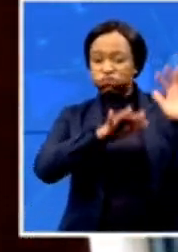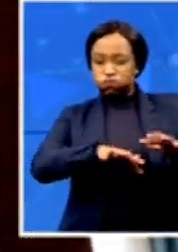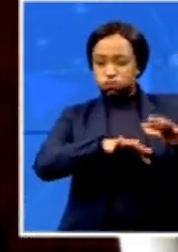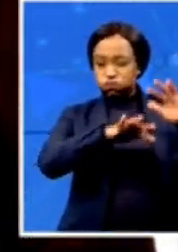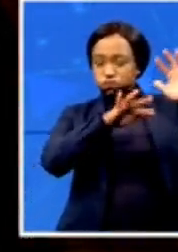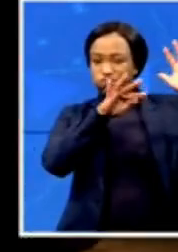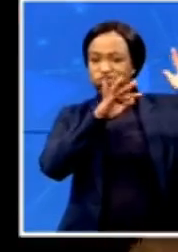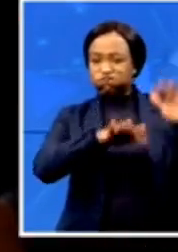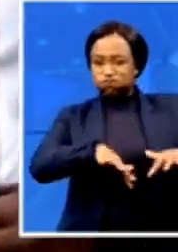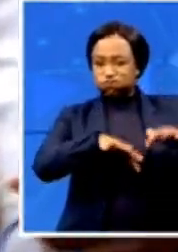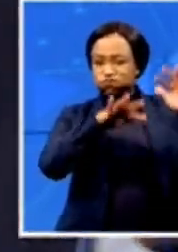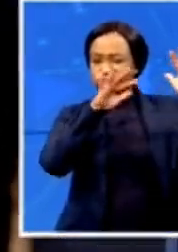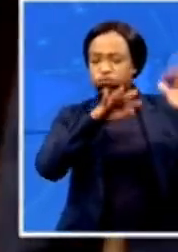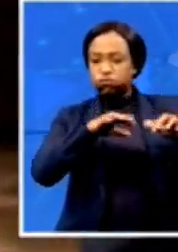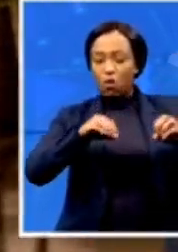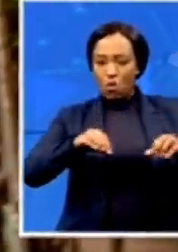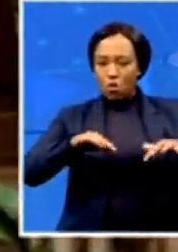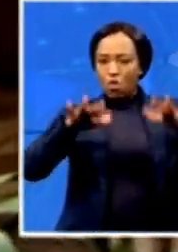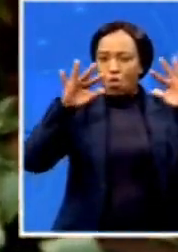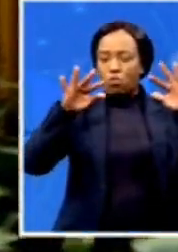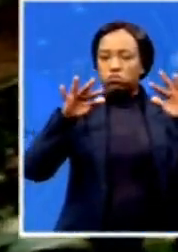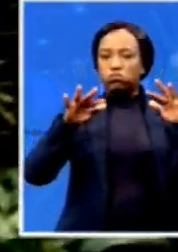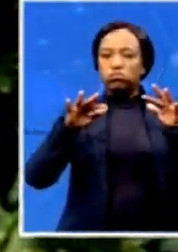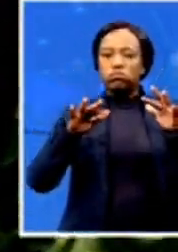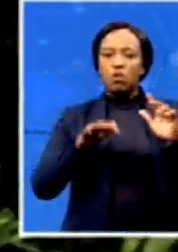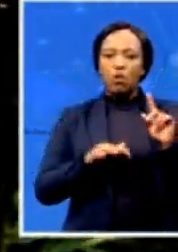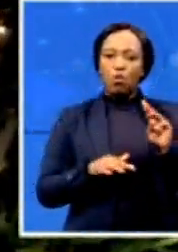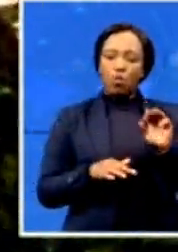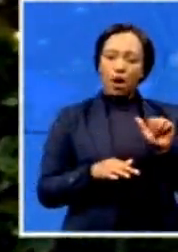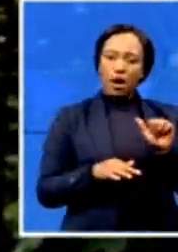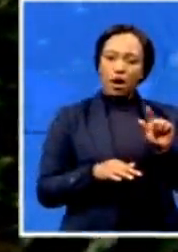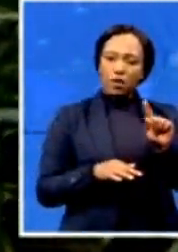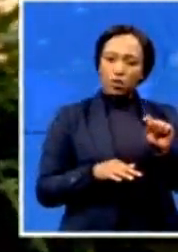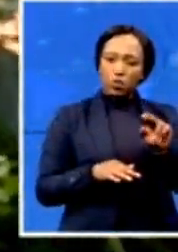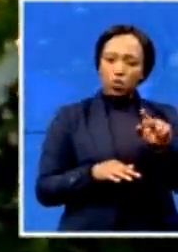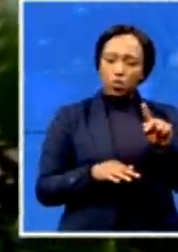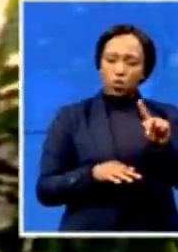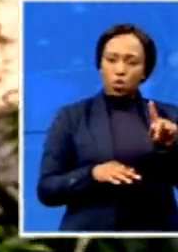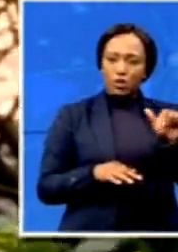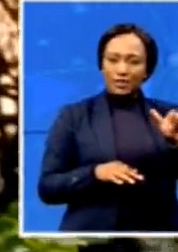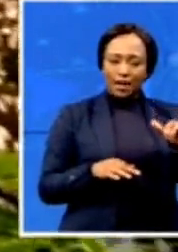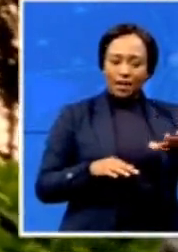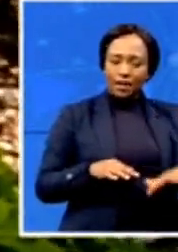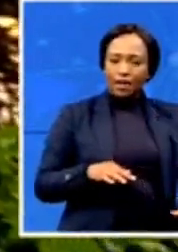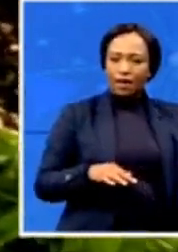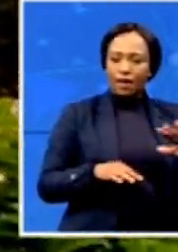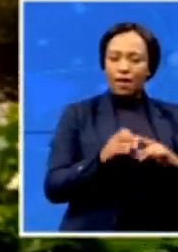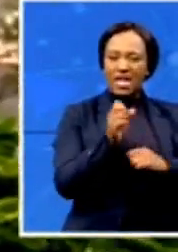KwaDukuza. The bridges and also a lot of infrastructure being damaged.